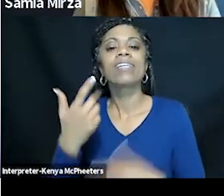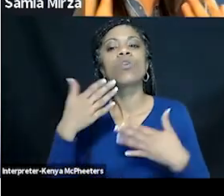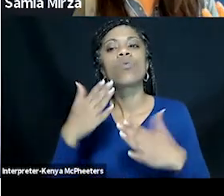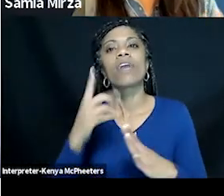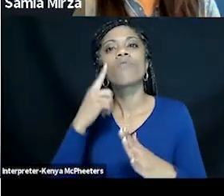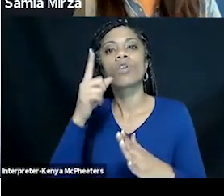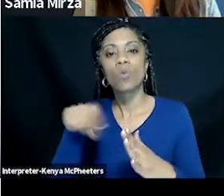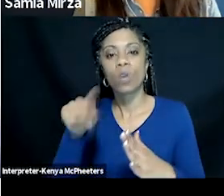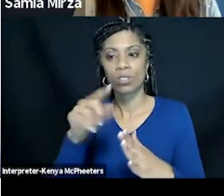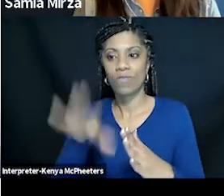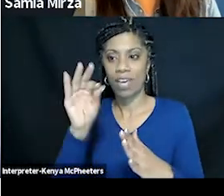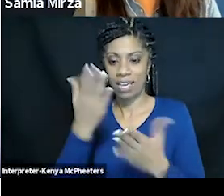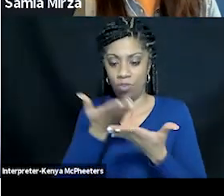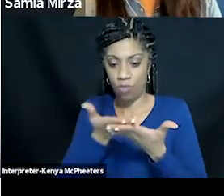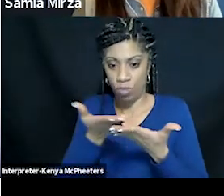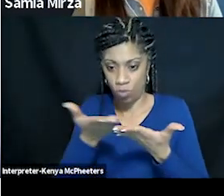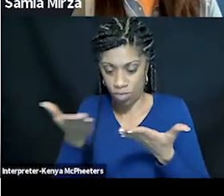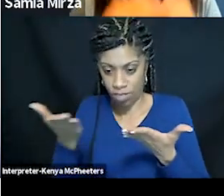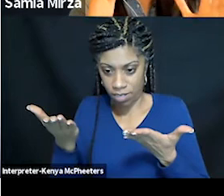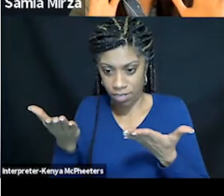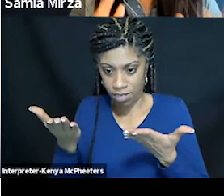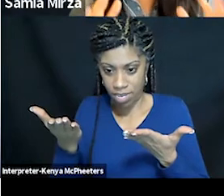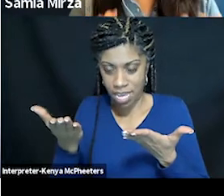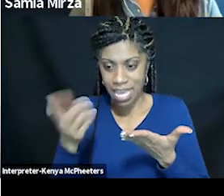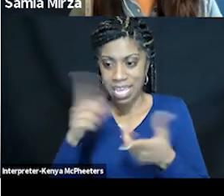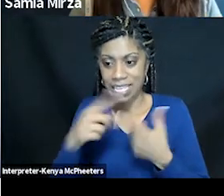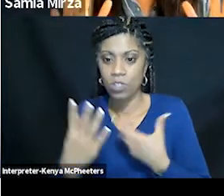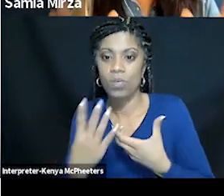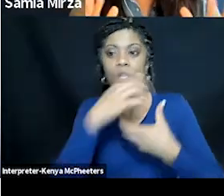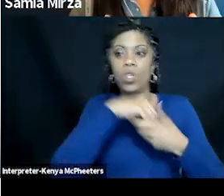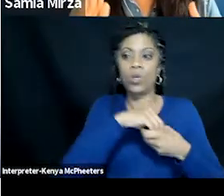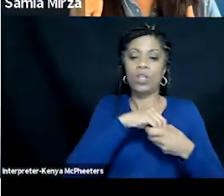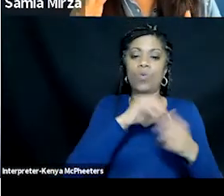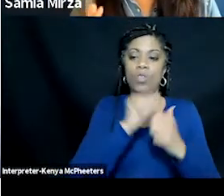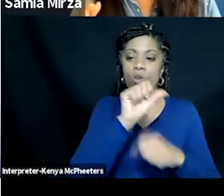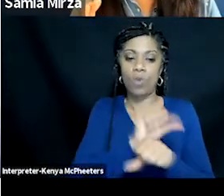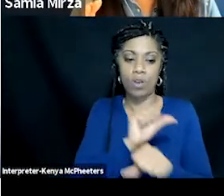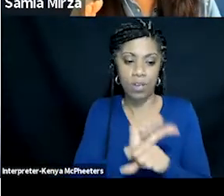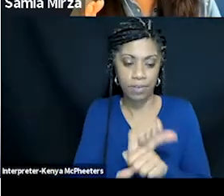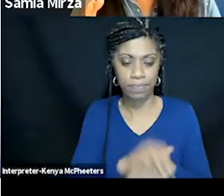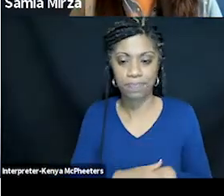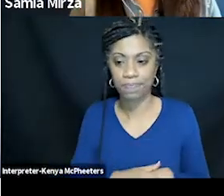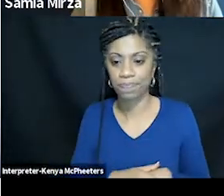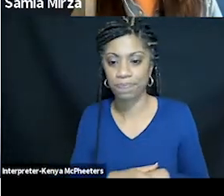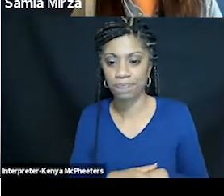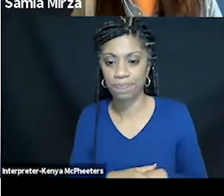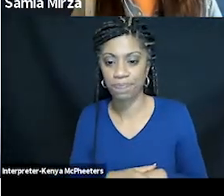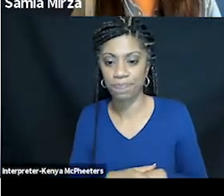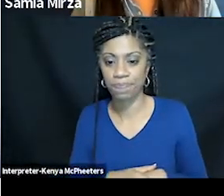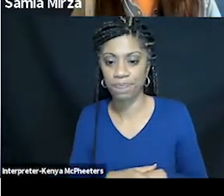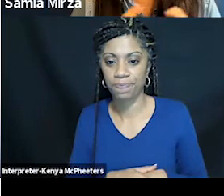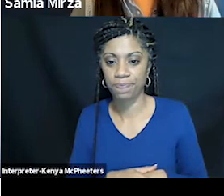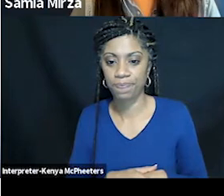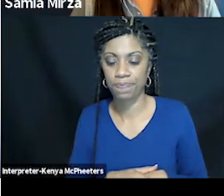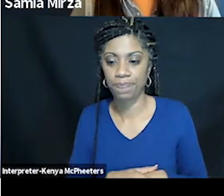really embody it and bring it into your work. We're going to go much more into detail about the actual website,